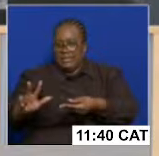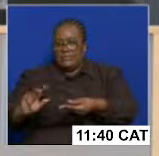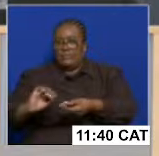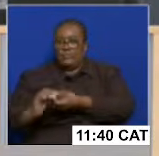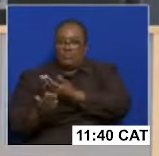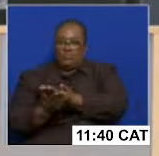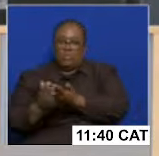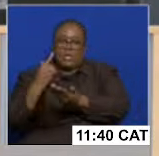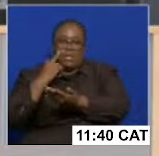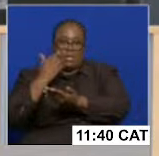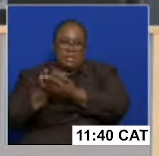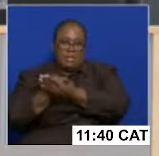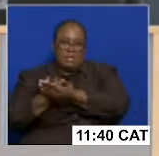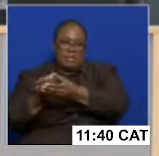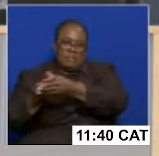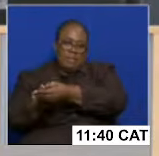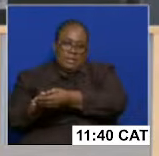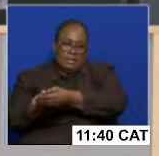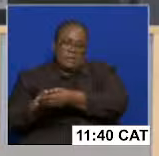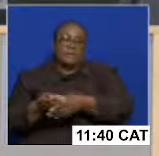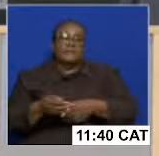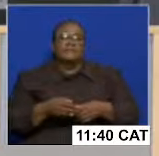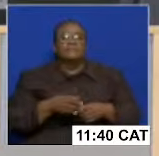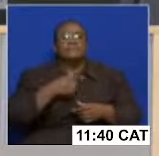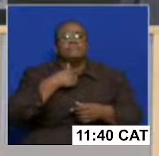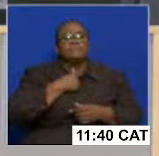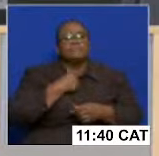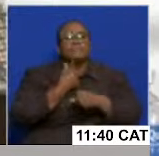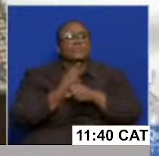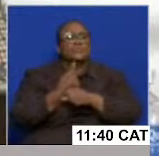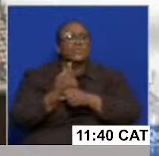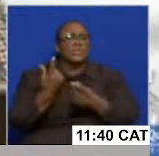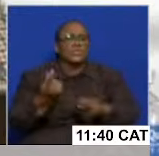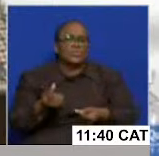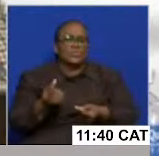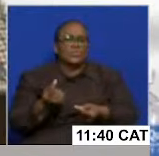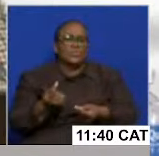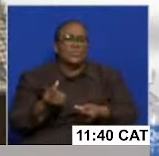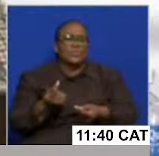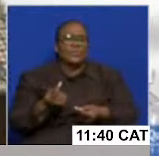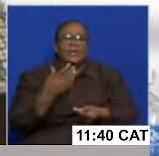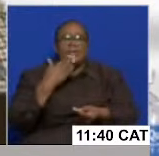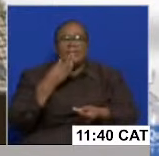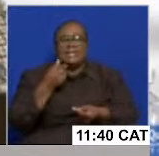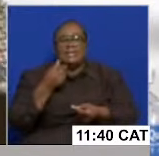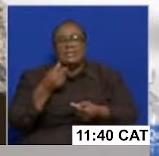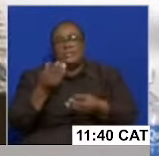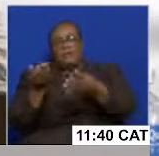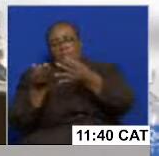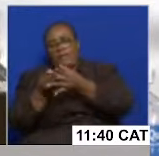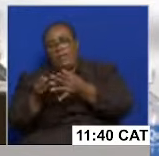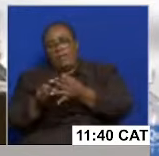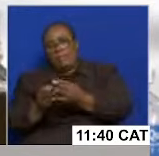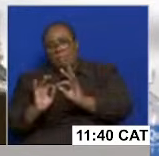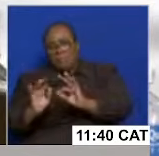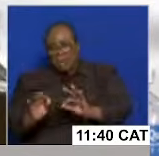As I always do, may I request that this be placed where it should be? It will be done, so Thank you. Chairperson. Thank you.